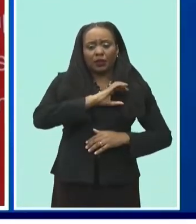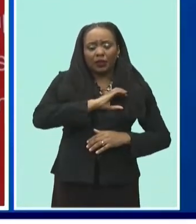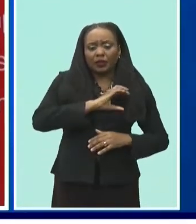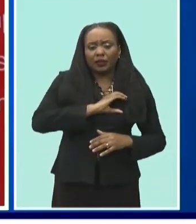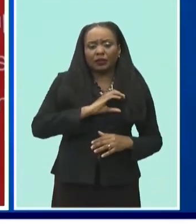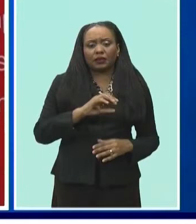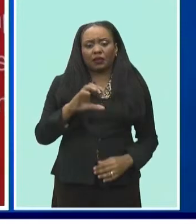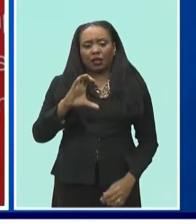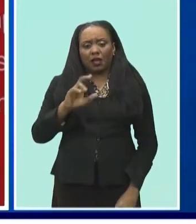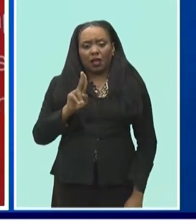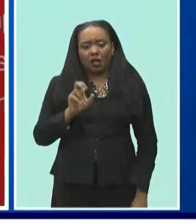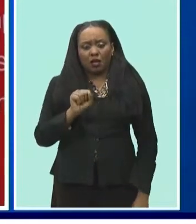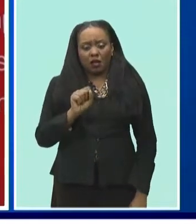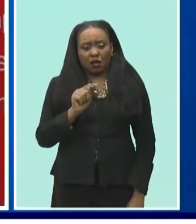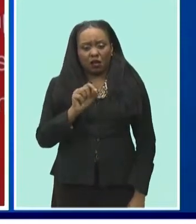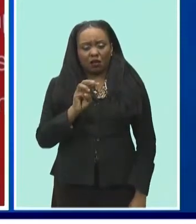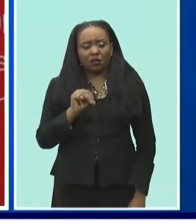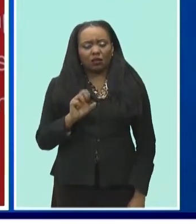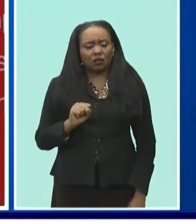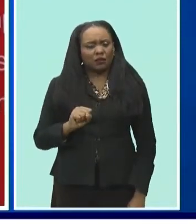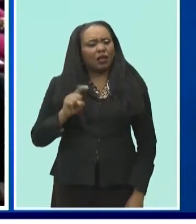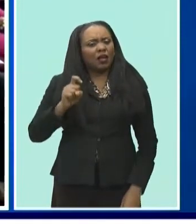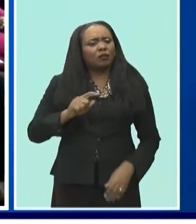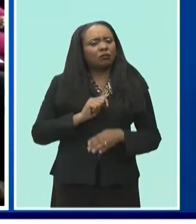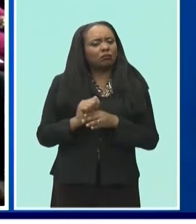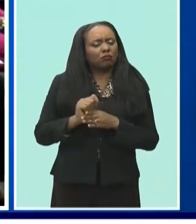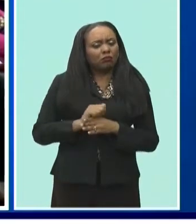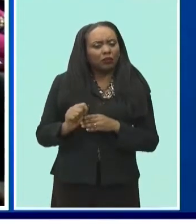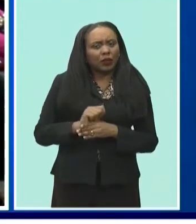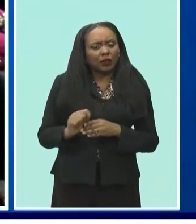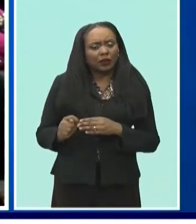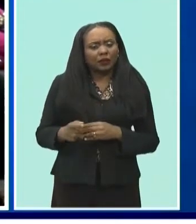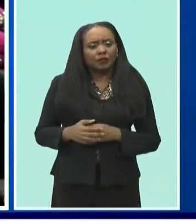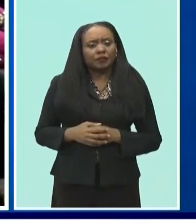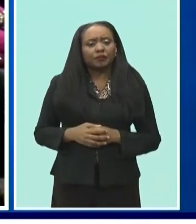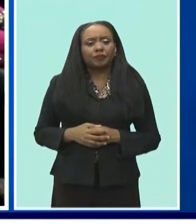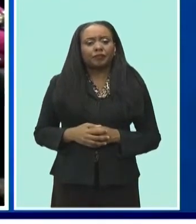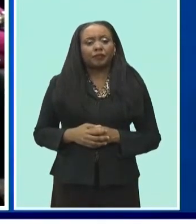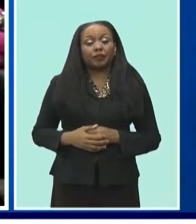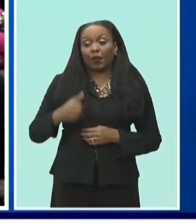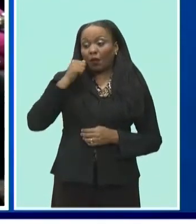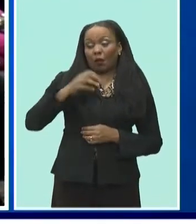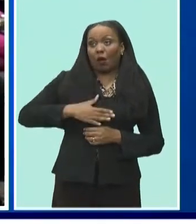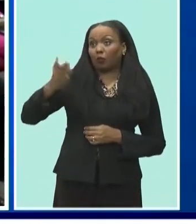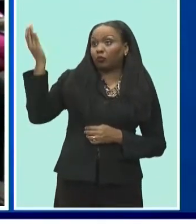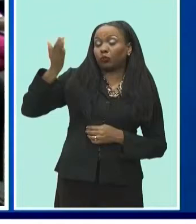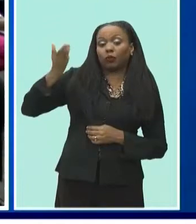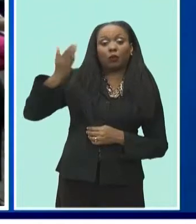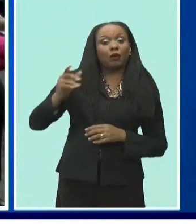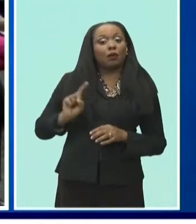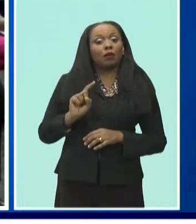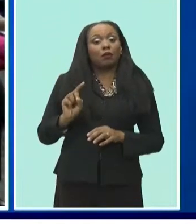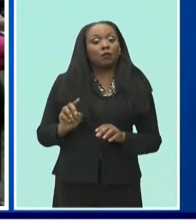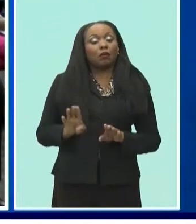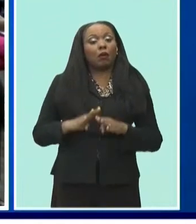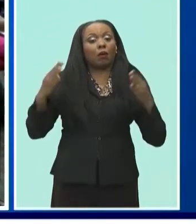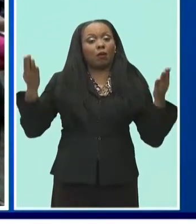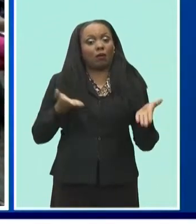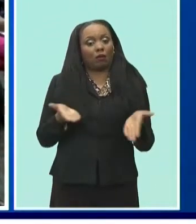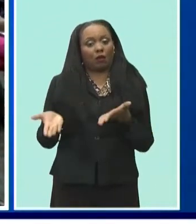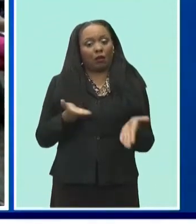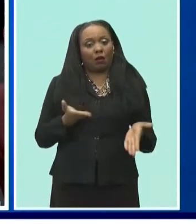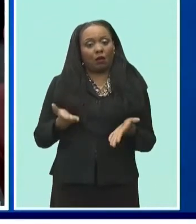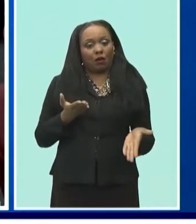Continuous training in this regard is key. Ms. Payne was speaking during the opening ceremony of a workshop on